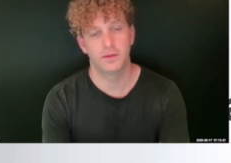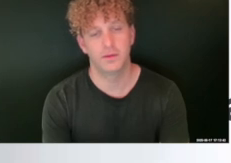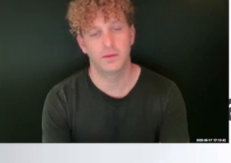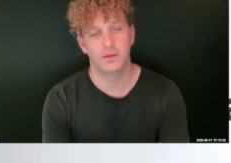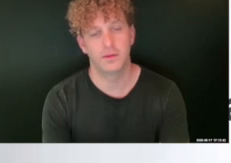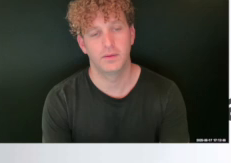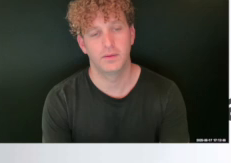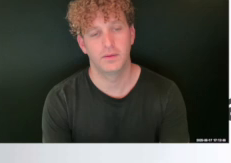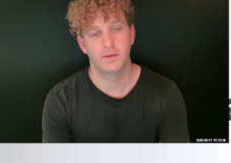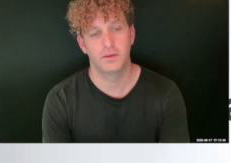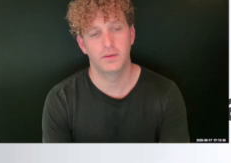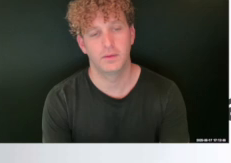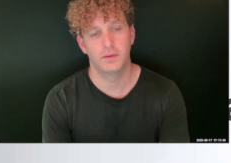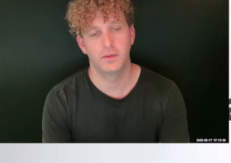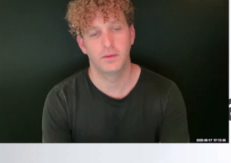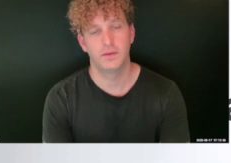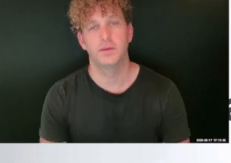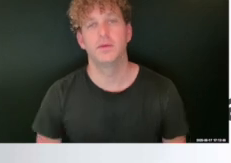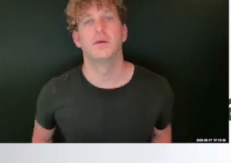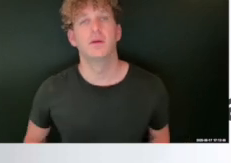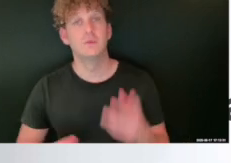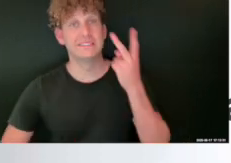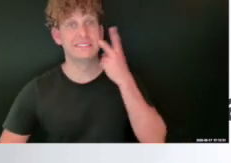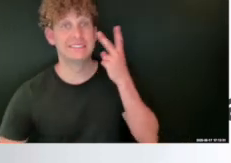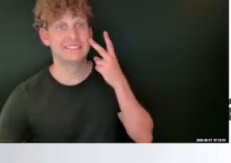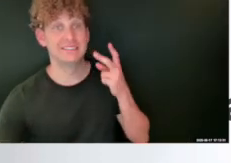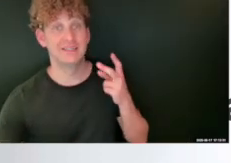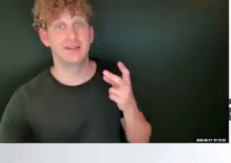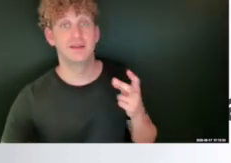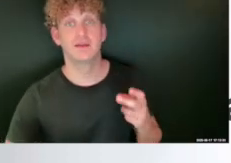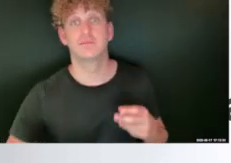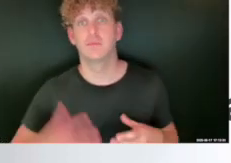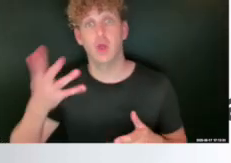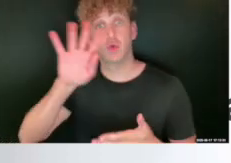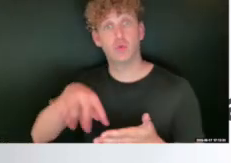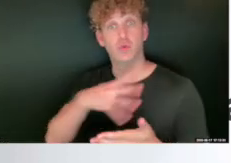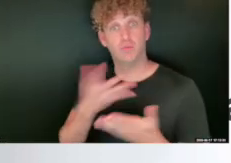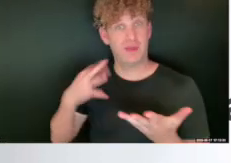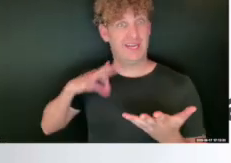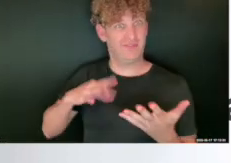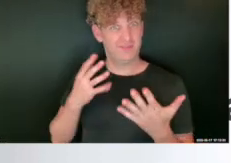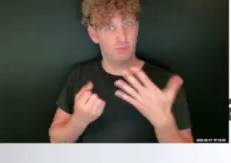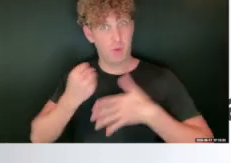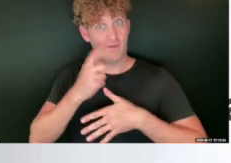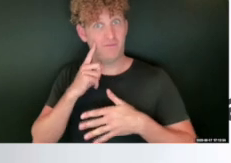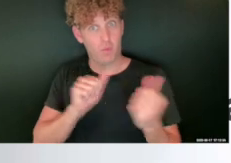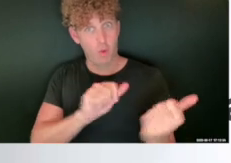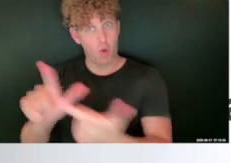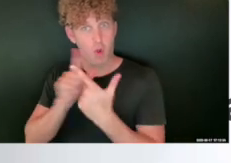to reduce air pollution from the logistics, goods movement,